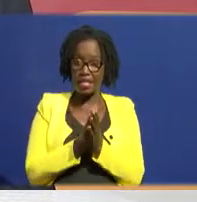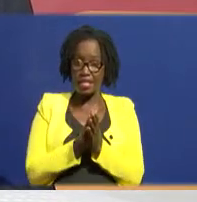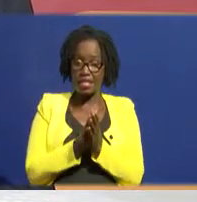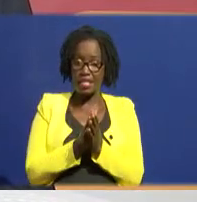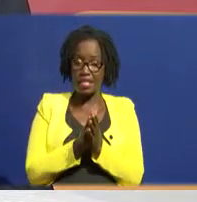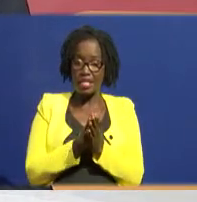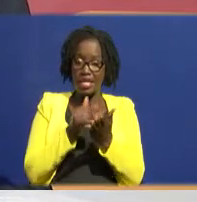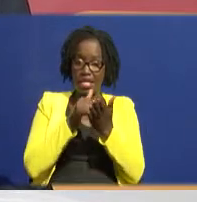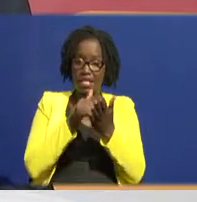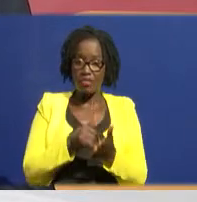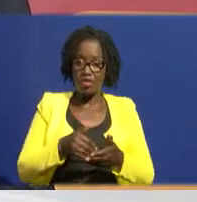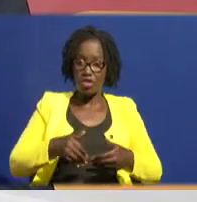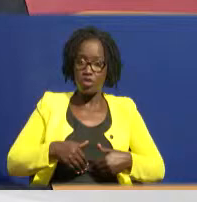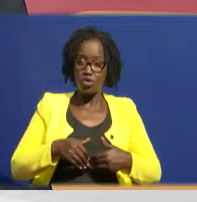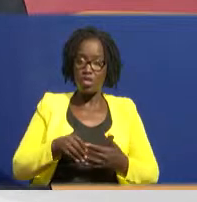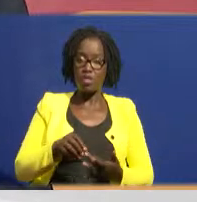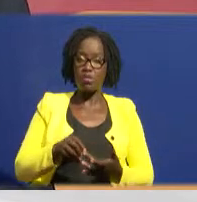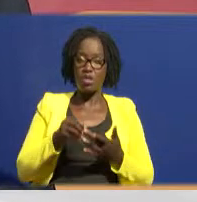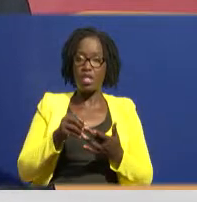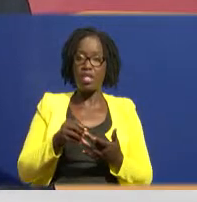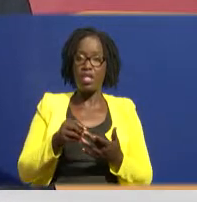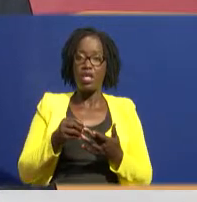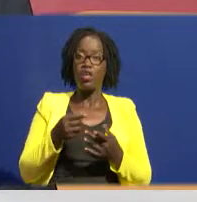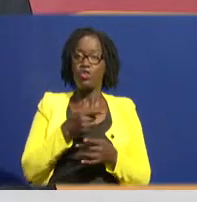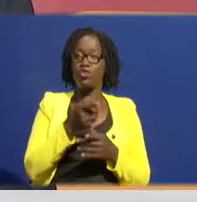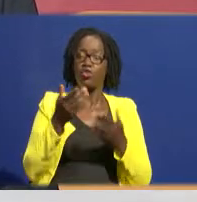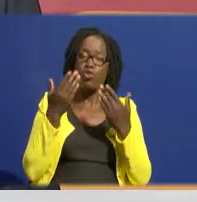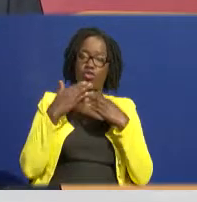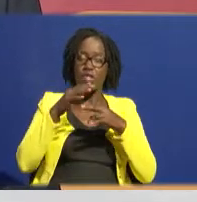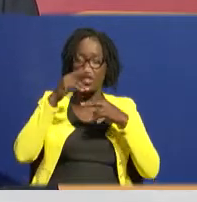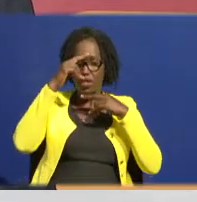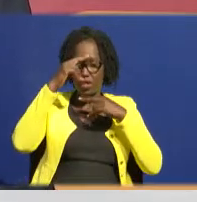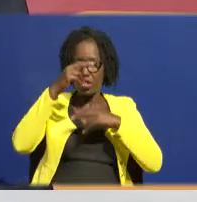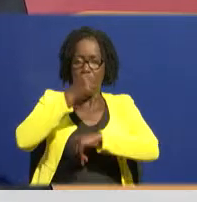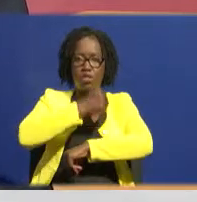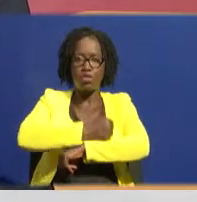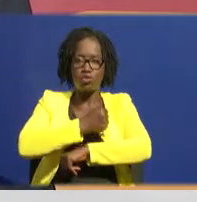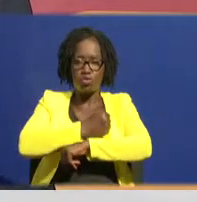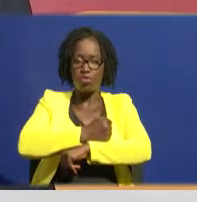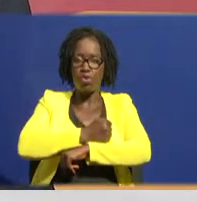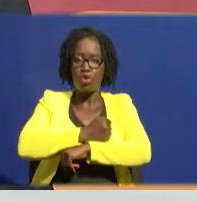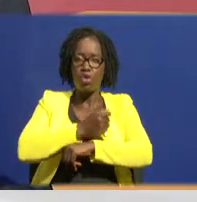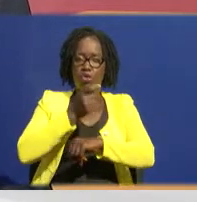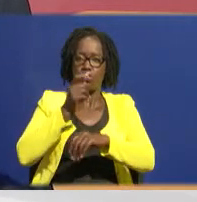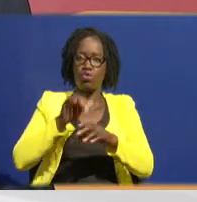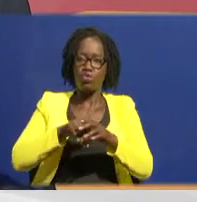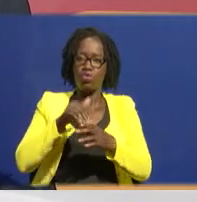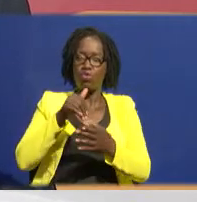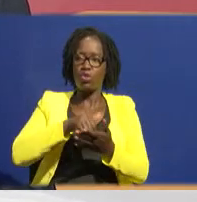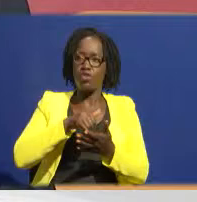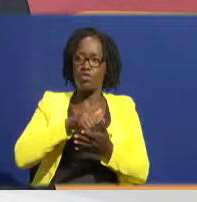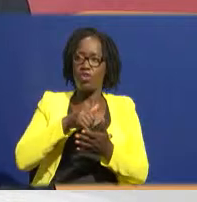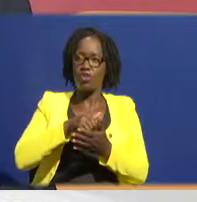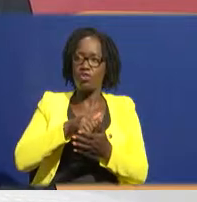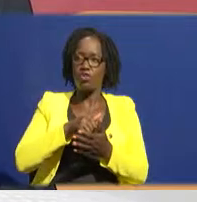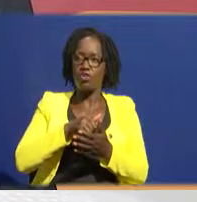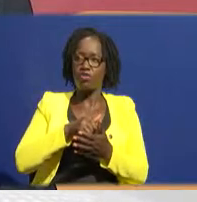youths, most so the ones who are actually finished their high school, to get in involved in such